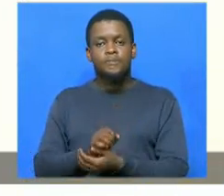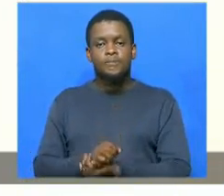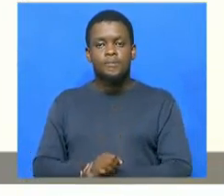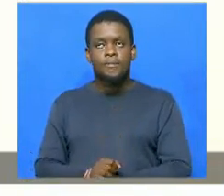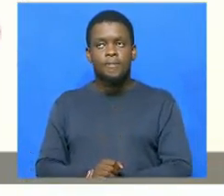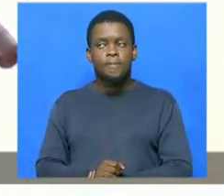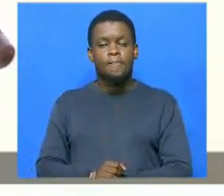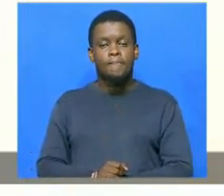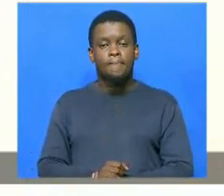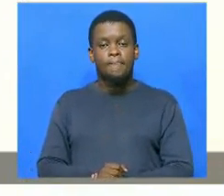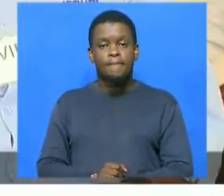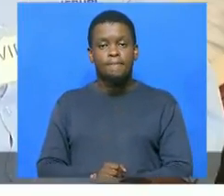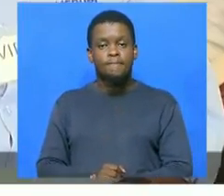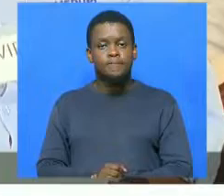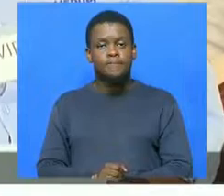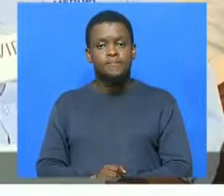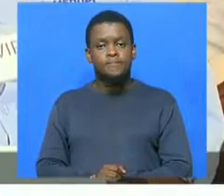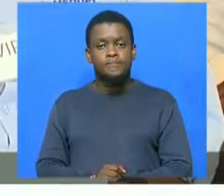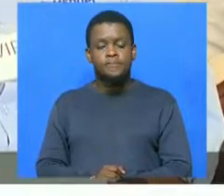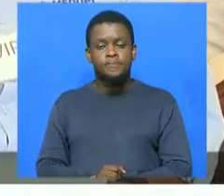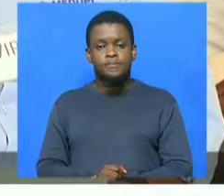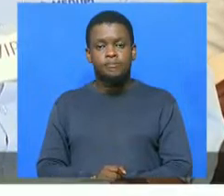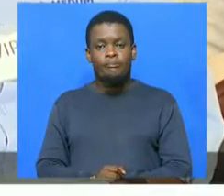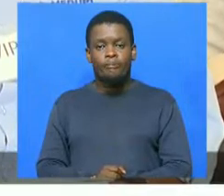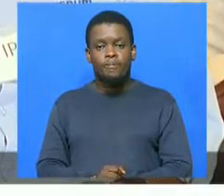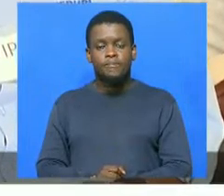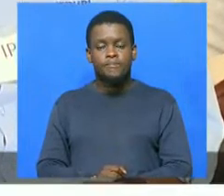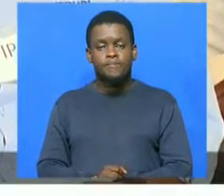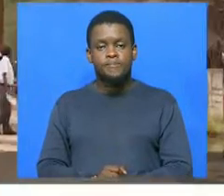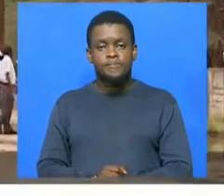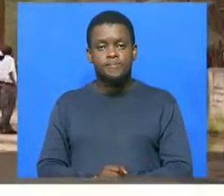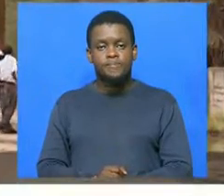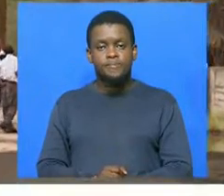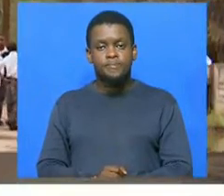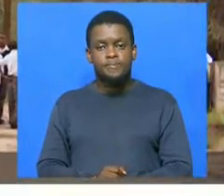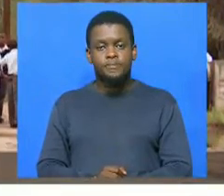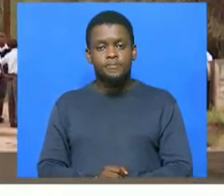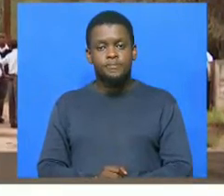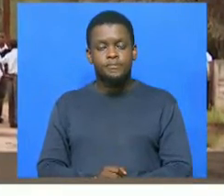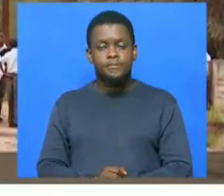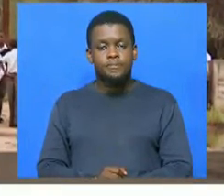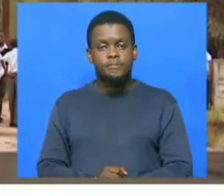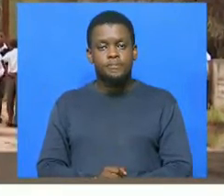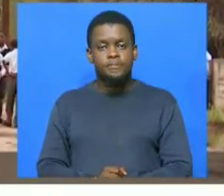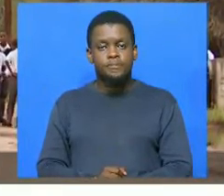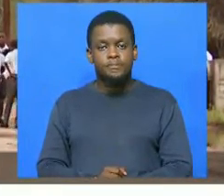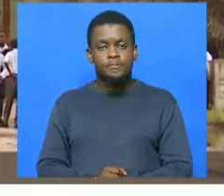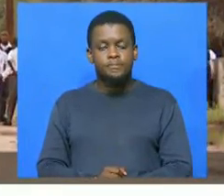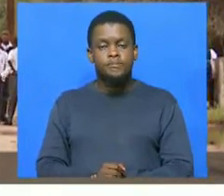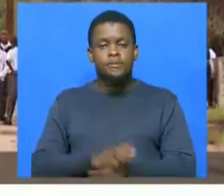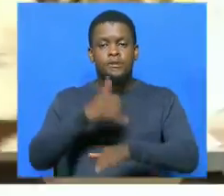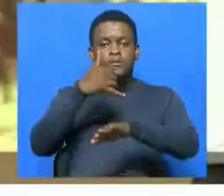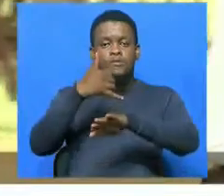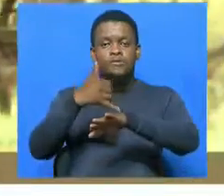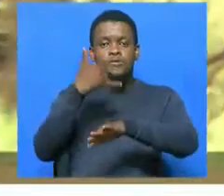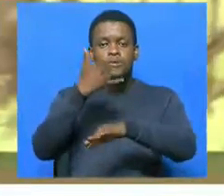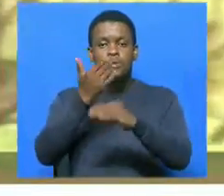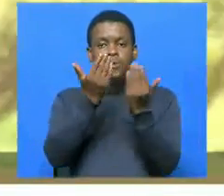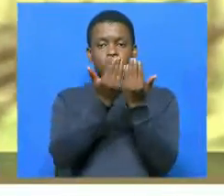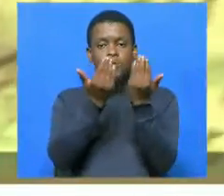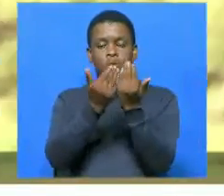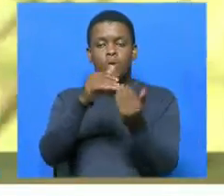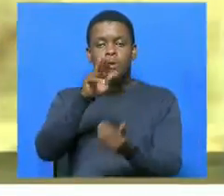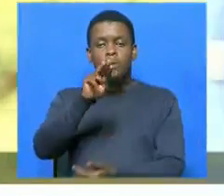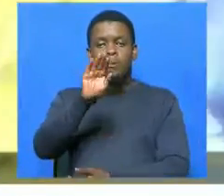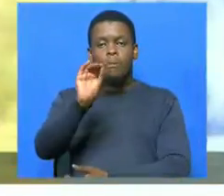batho ba Mogale, are ba sieleng metsi. Meanwhile, Mogale Junior School is faced with other challenges